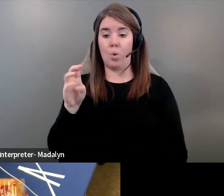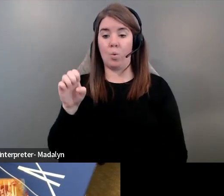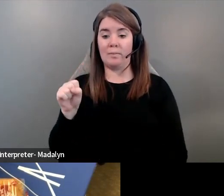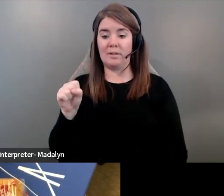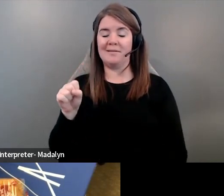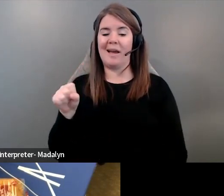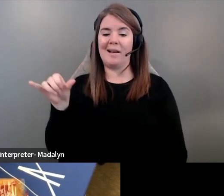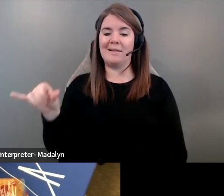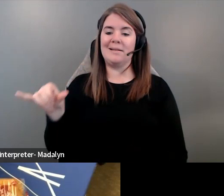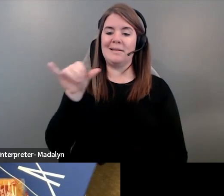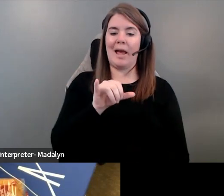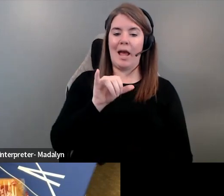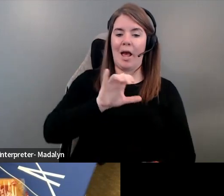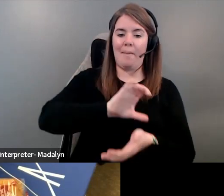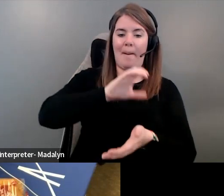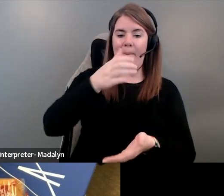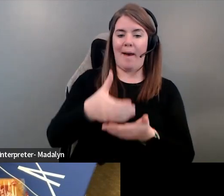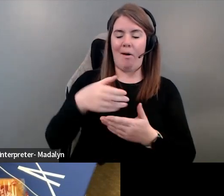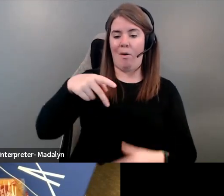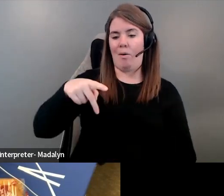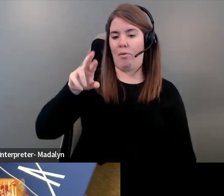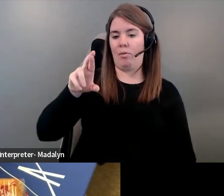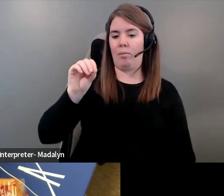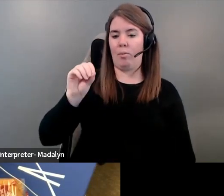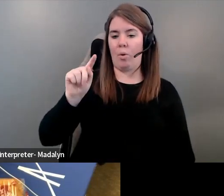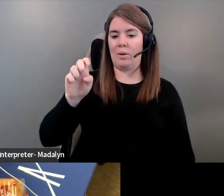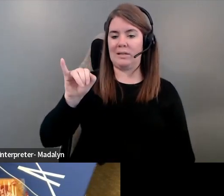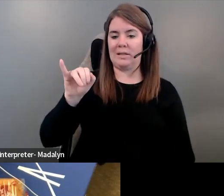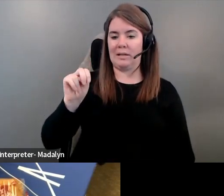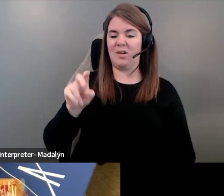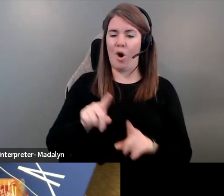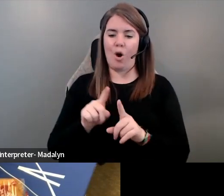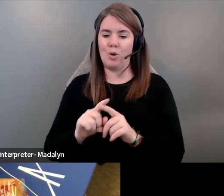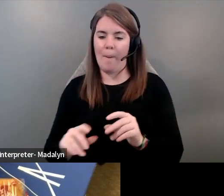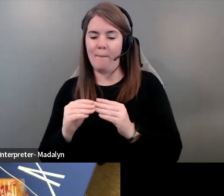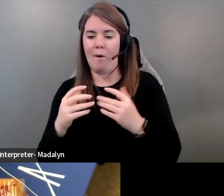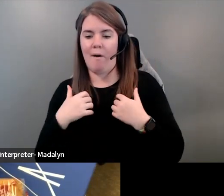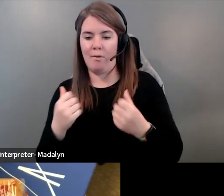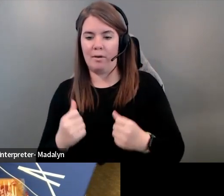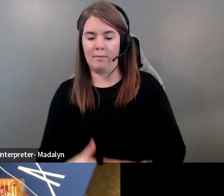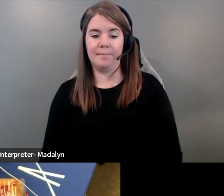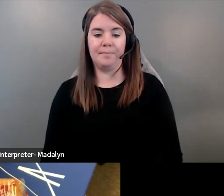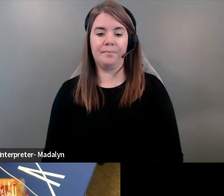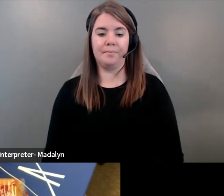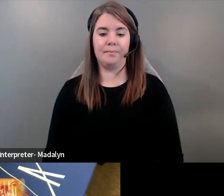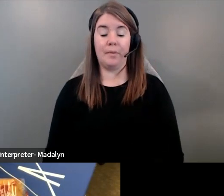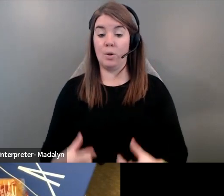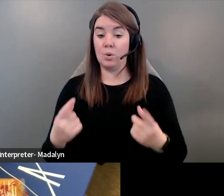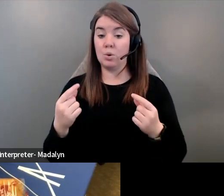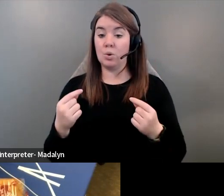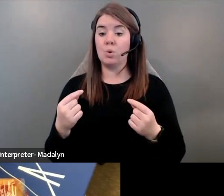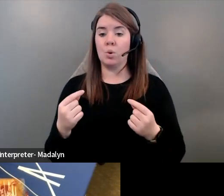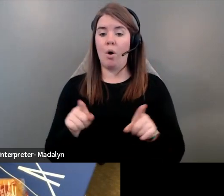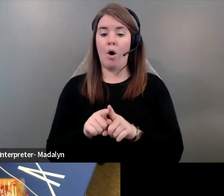that's about 1/20th the cost of beef. And it's better for you all the way around. Another thing to do is to shop ahead.